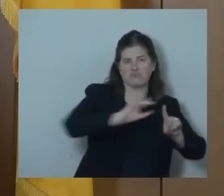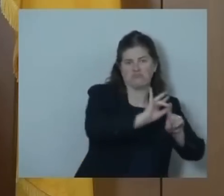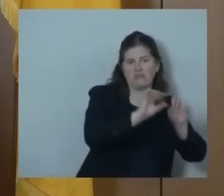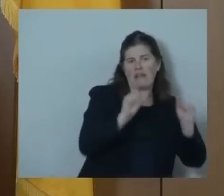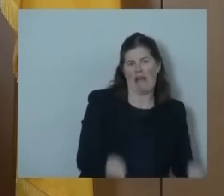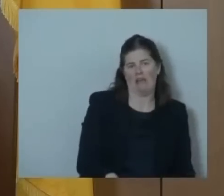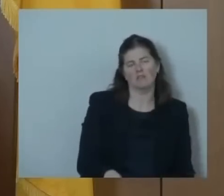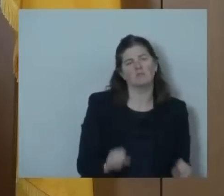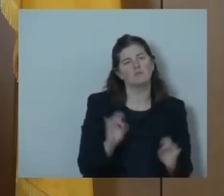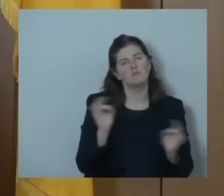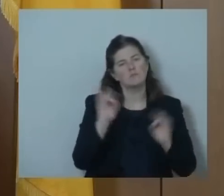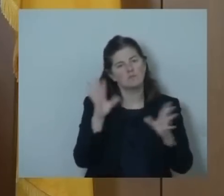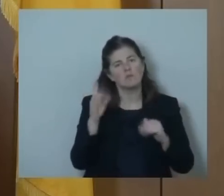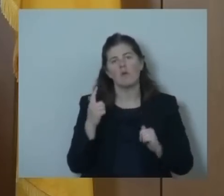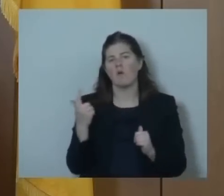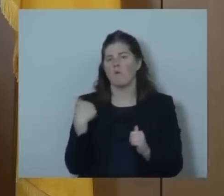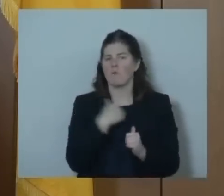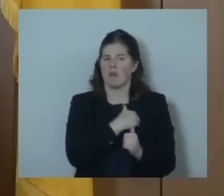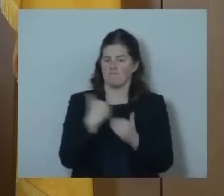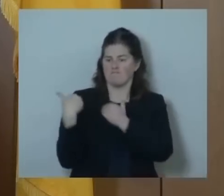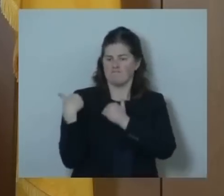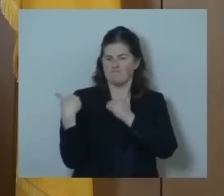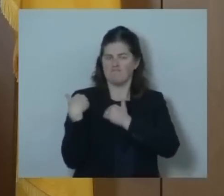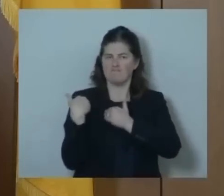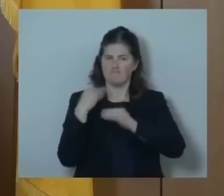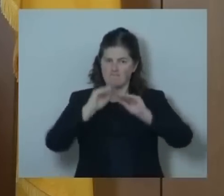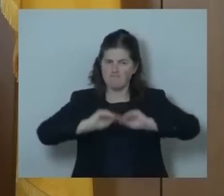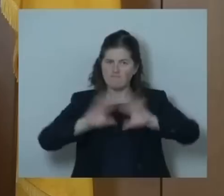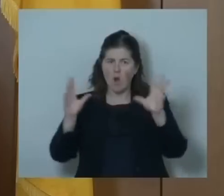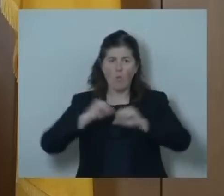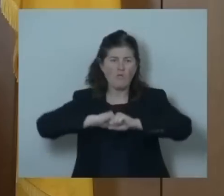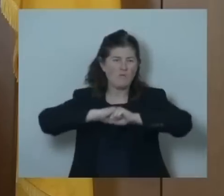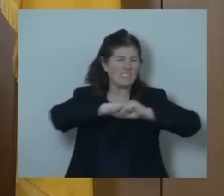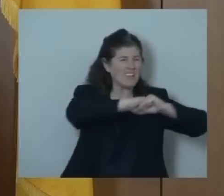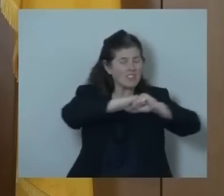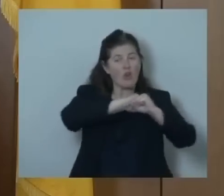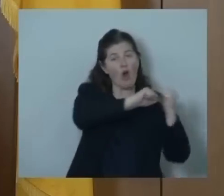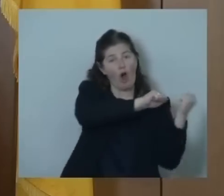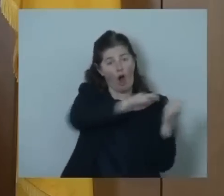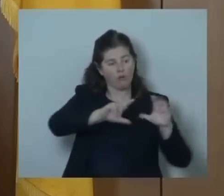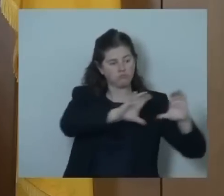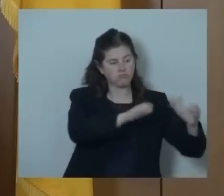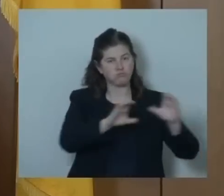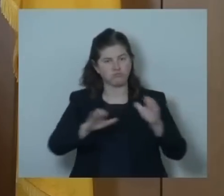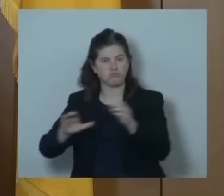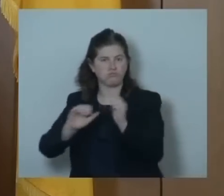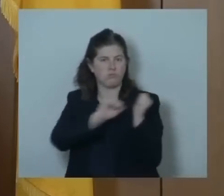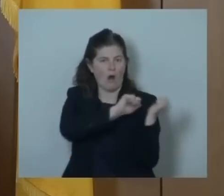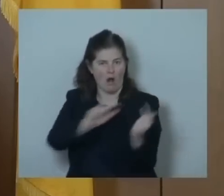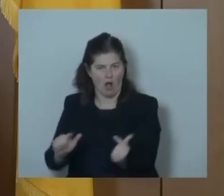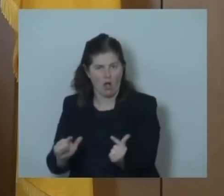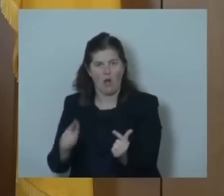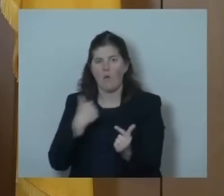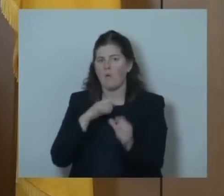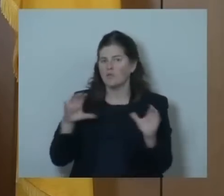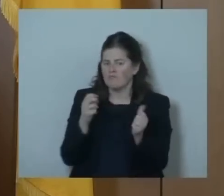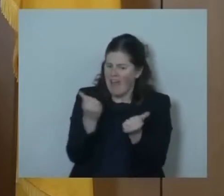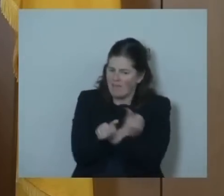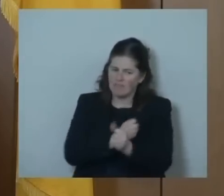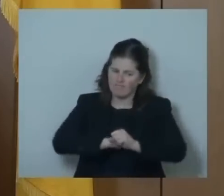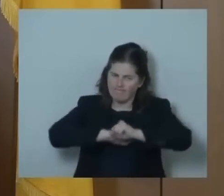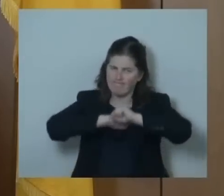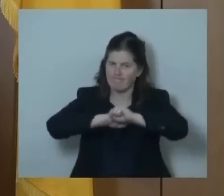virus. So we have an obligation to be really clear that we're protecting all of those populations and that we're going to do everything in our